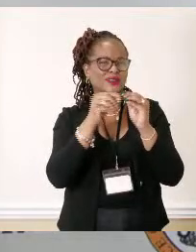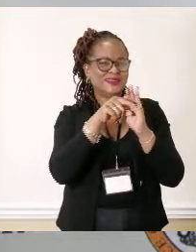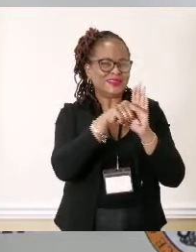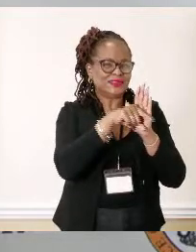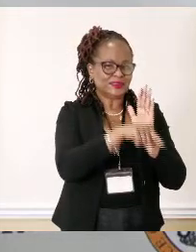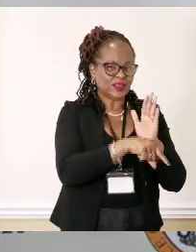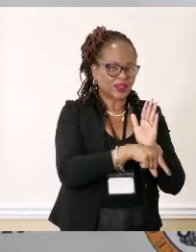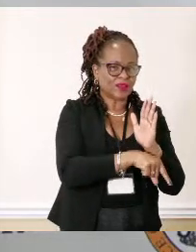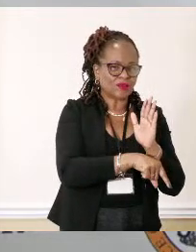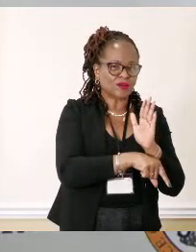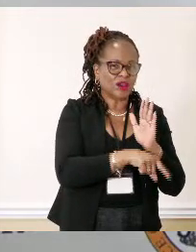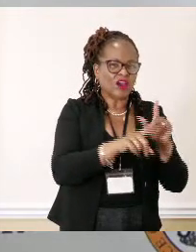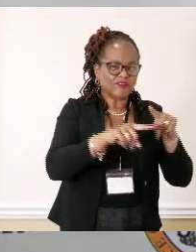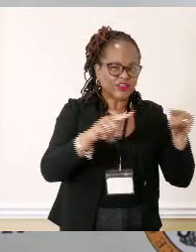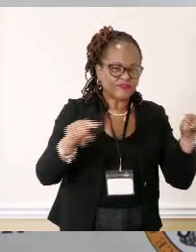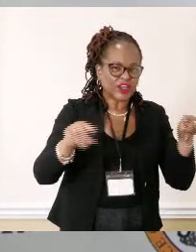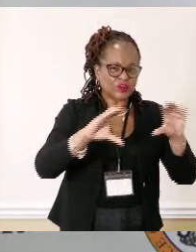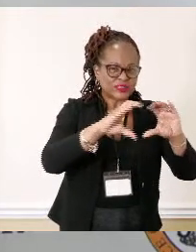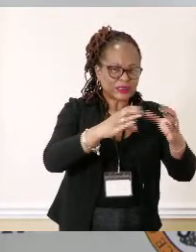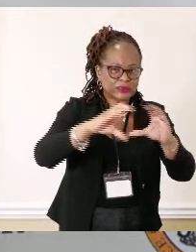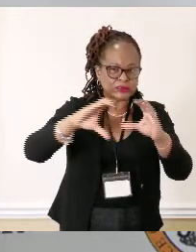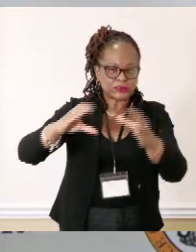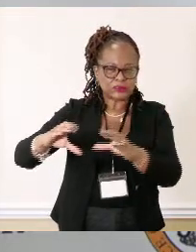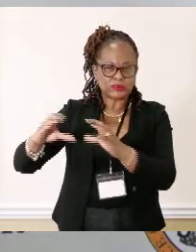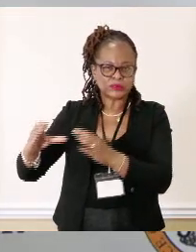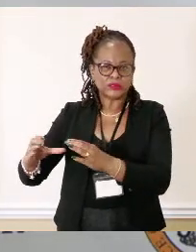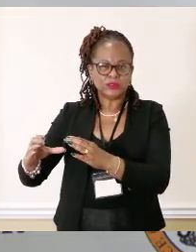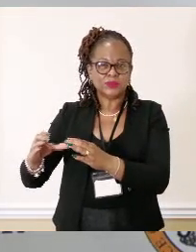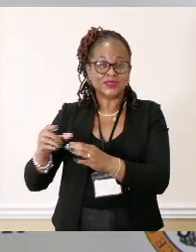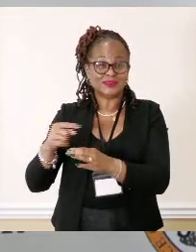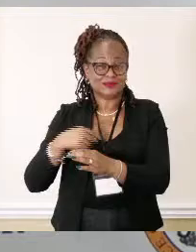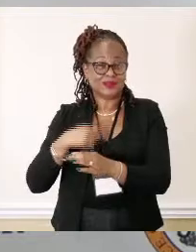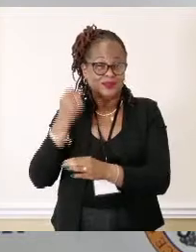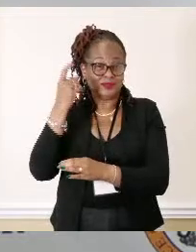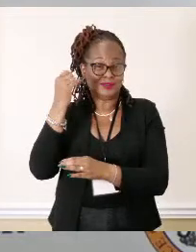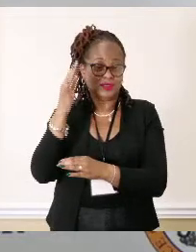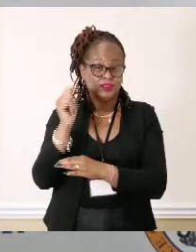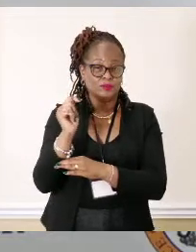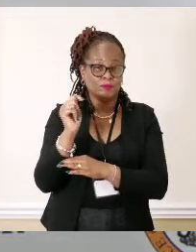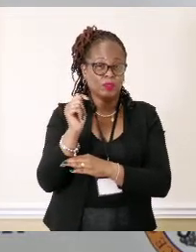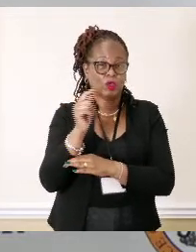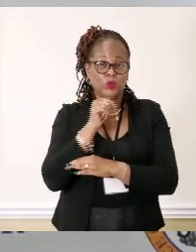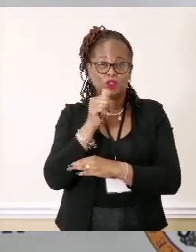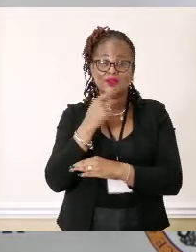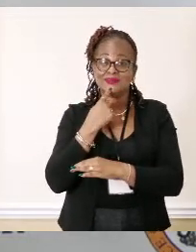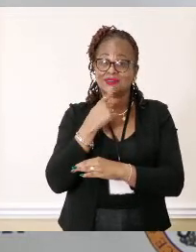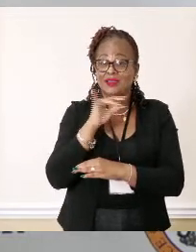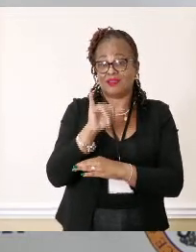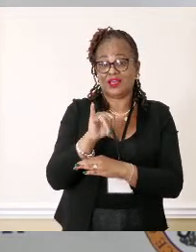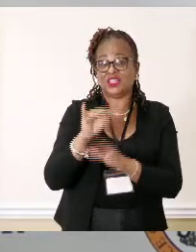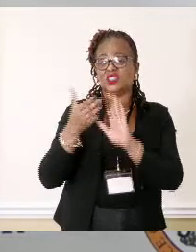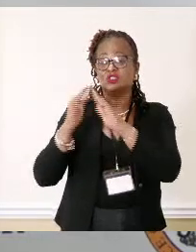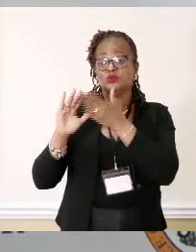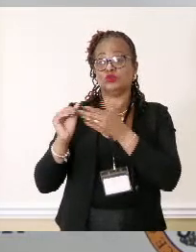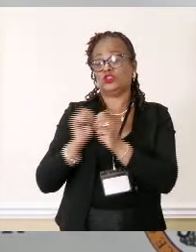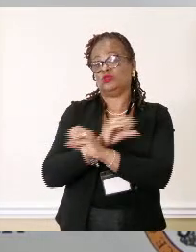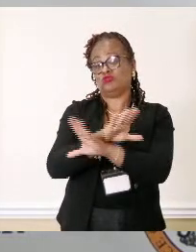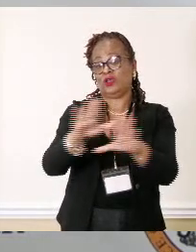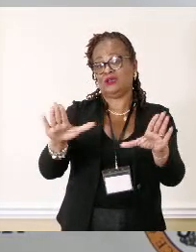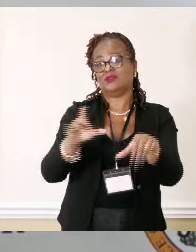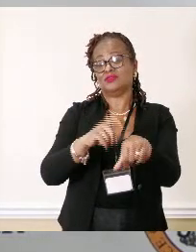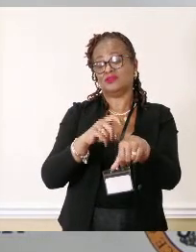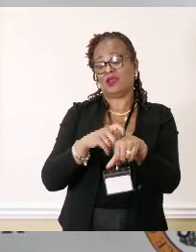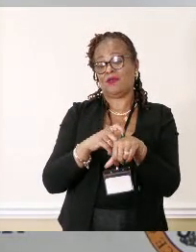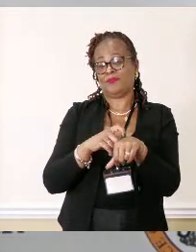details of the various clusters. But as I understand it, we're not saying that there's community spread at this